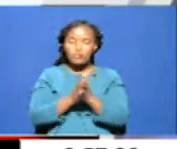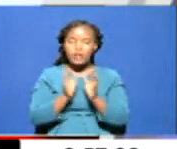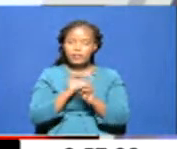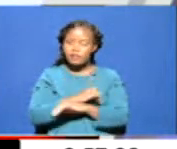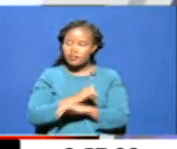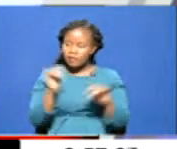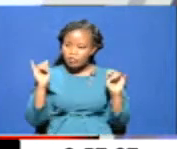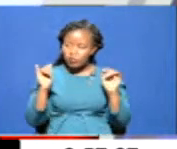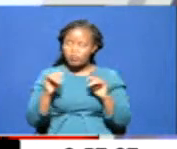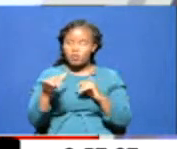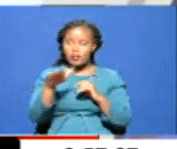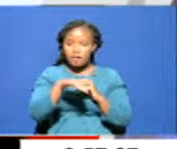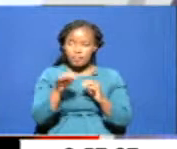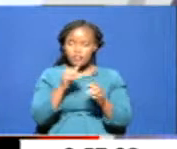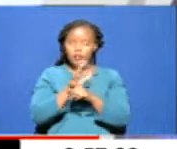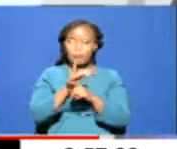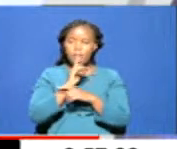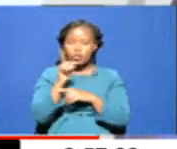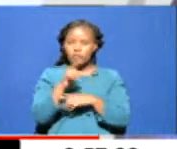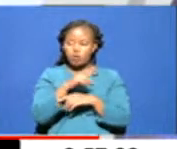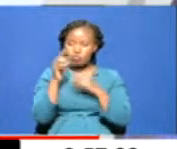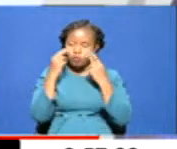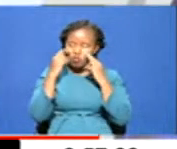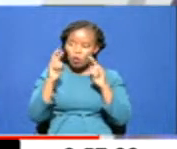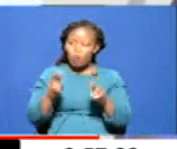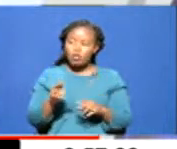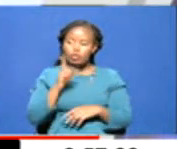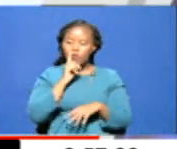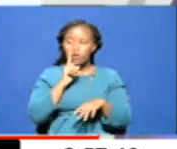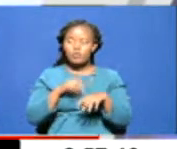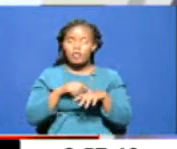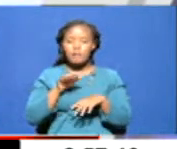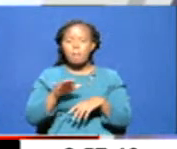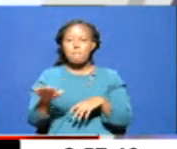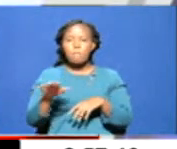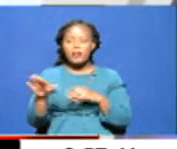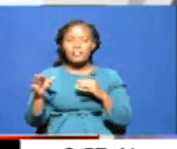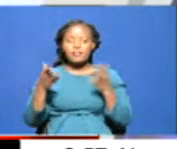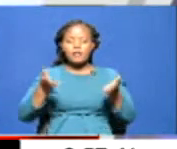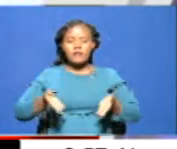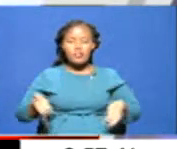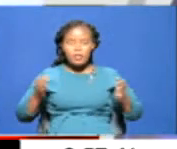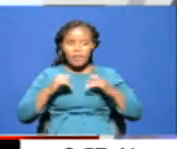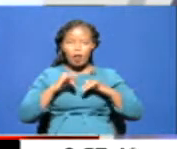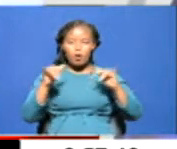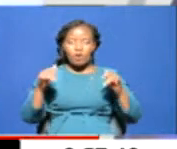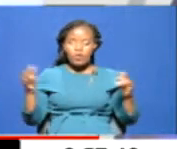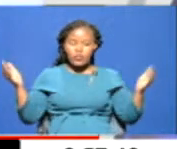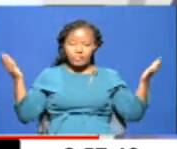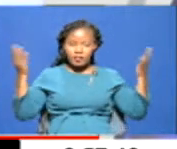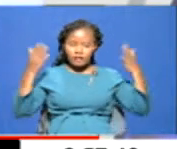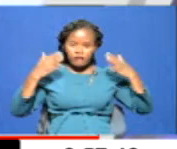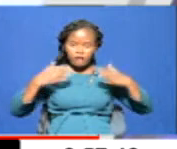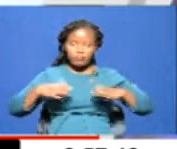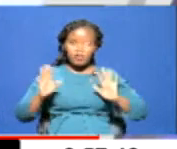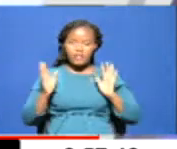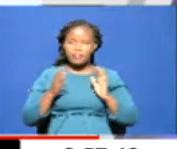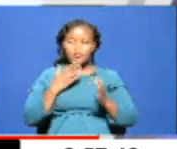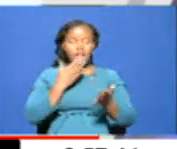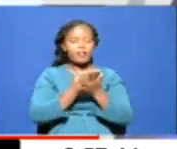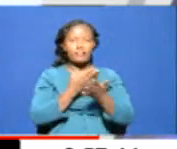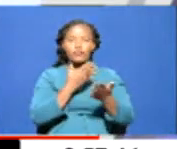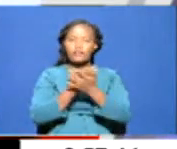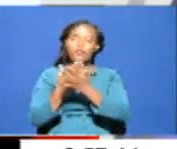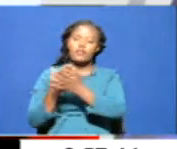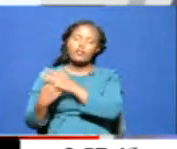area. So make sure you join them tomorrow in the morning. Well, that's all we had for you tonight. Thank you very much indeed